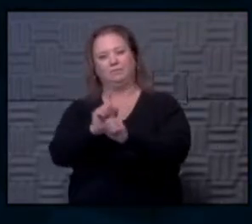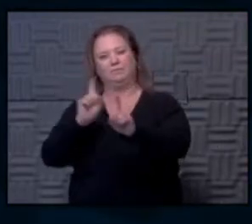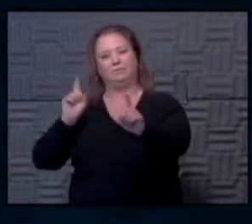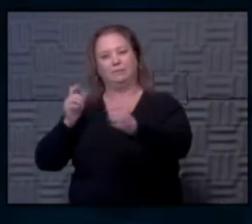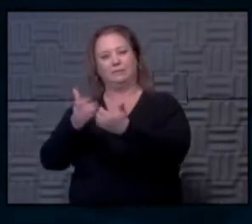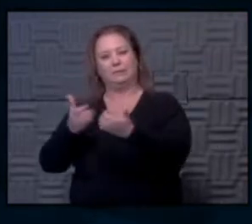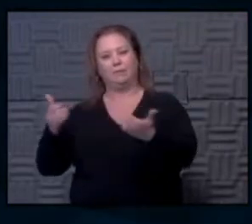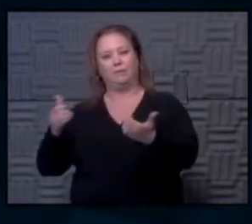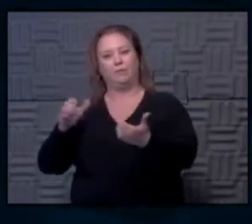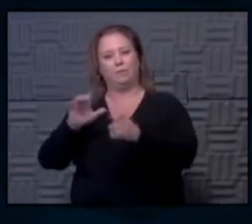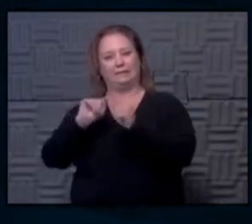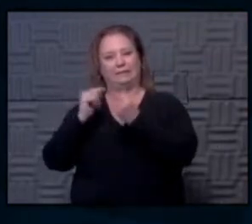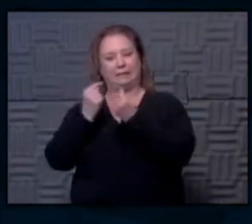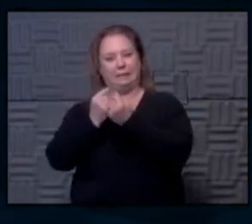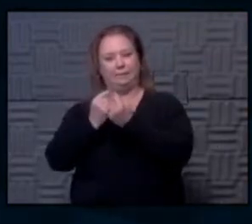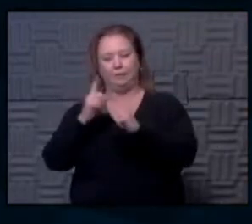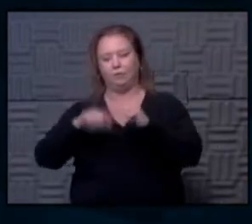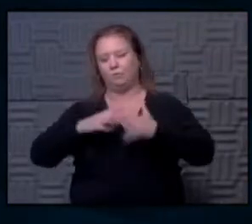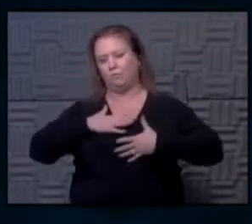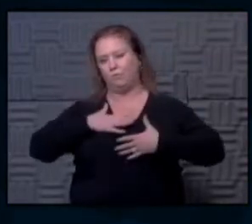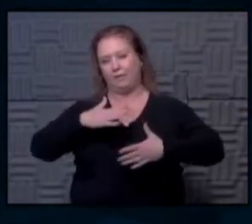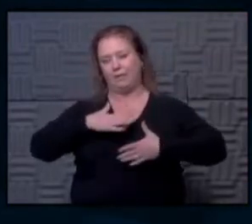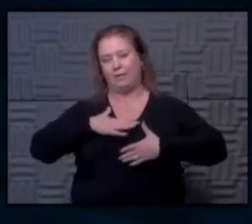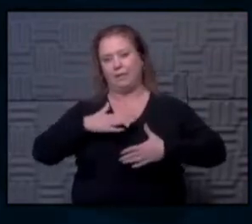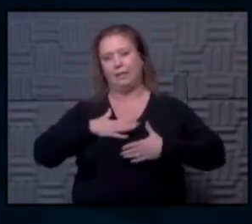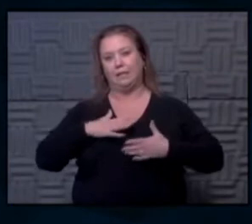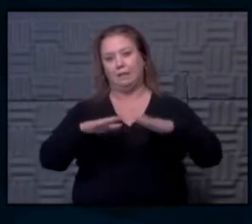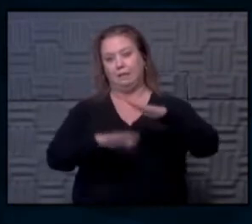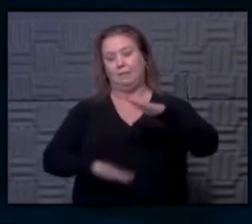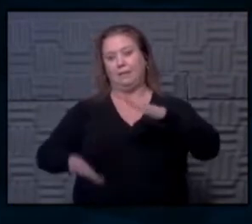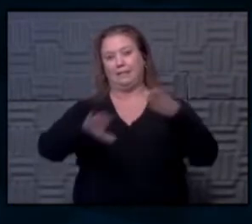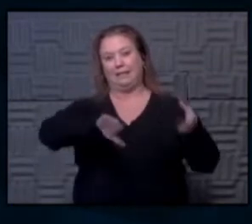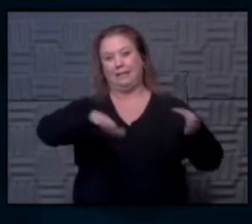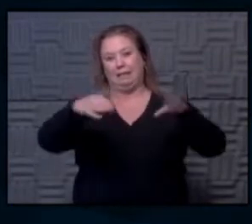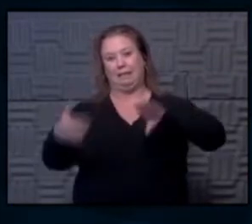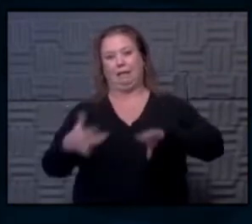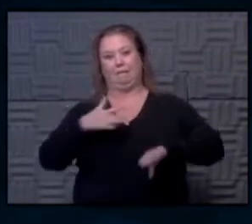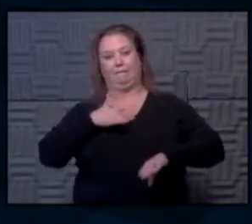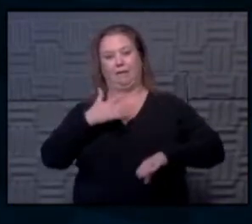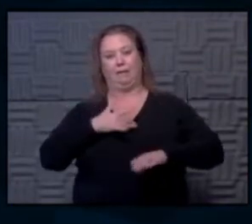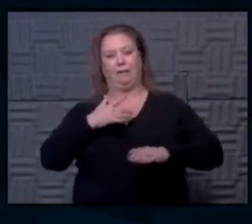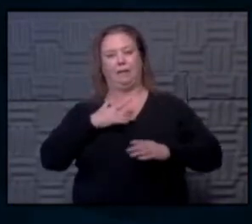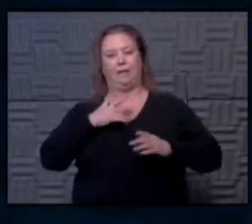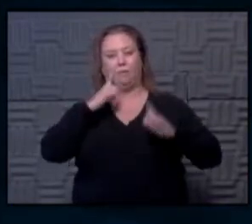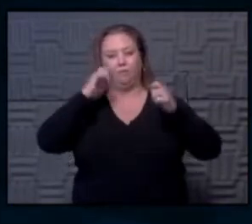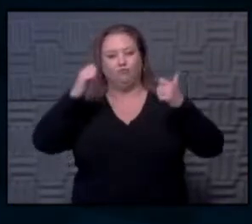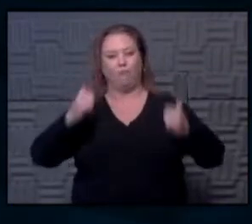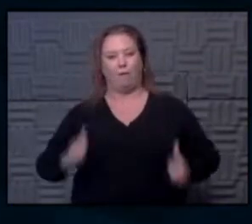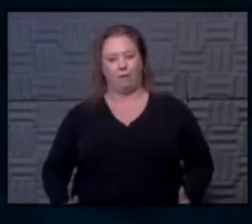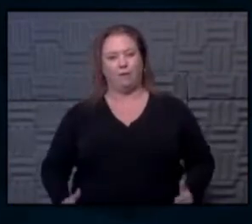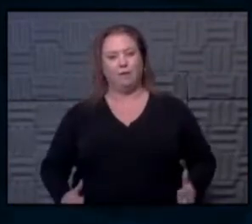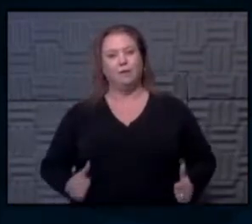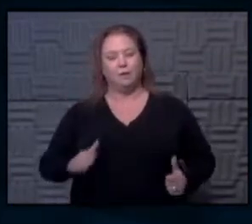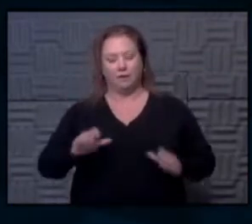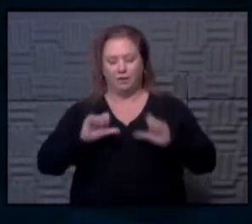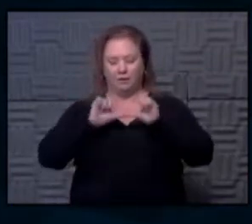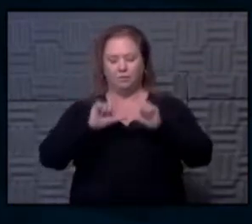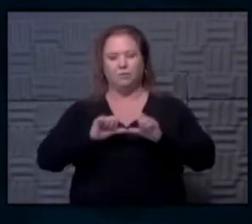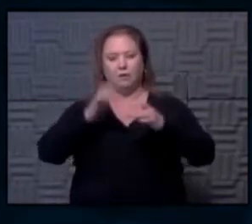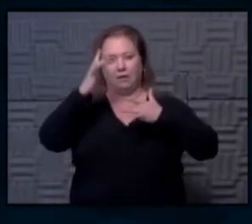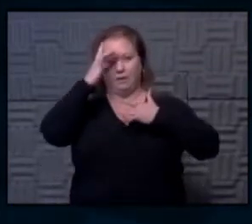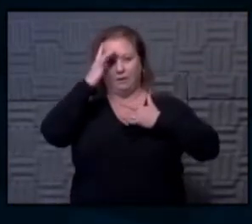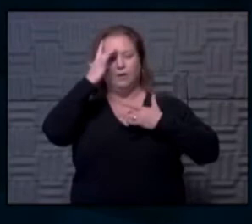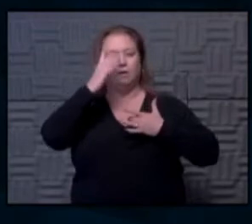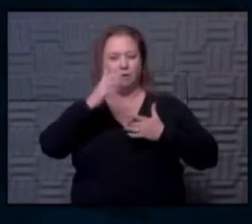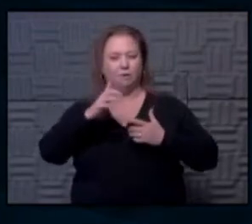largely alone, unable to breathe. Basically, he died feeling like he was drowning. He was chronically ill with a